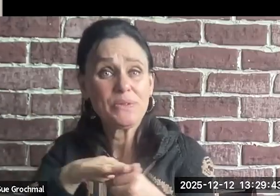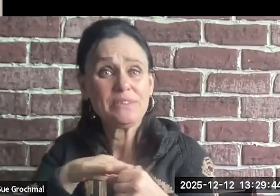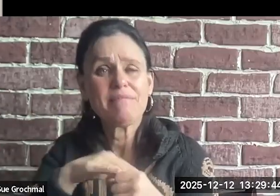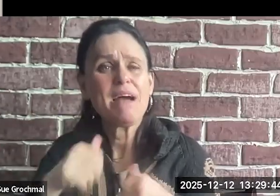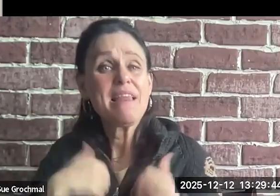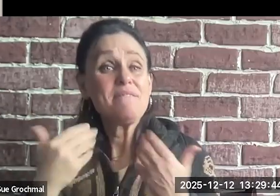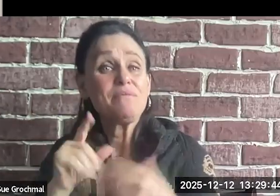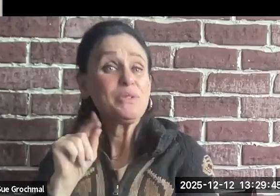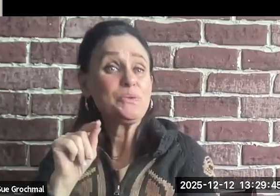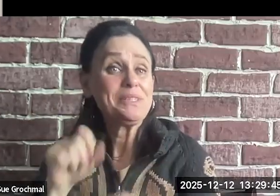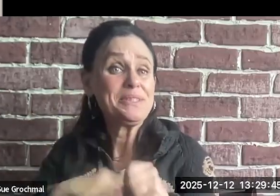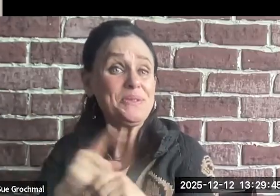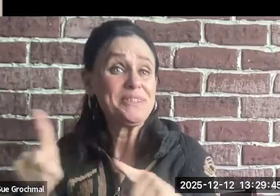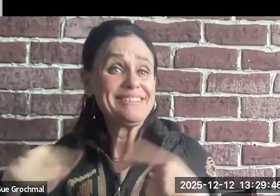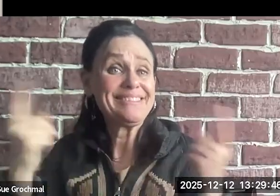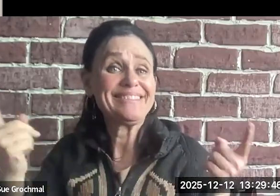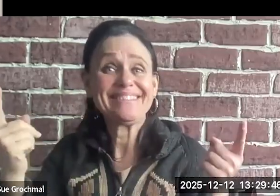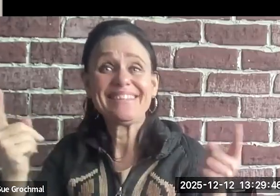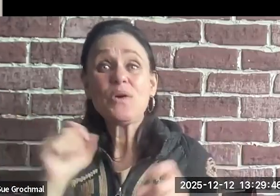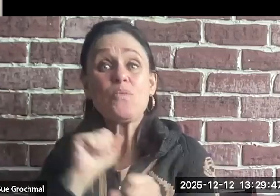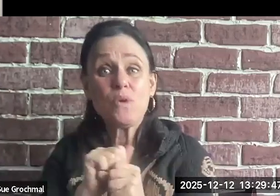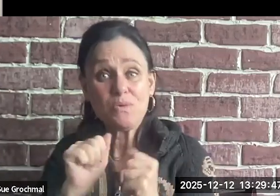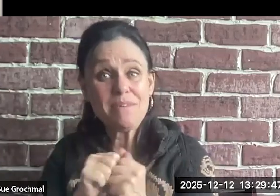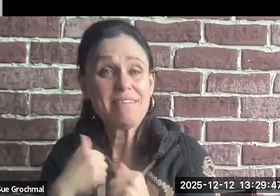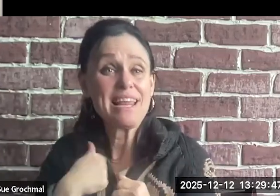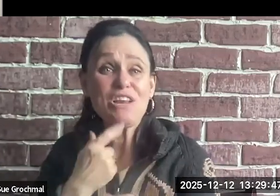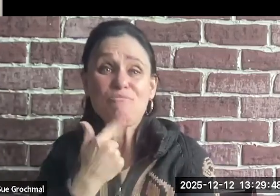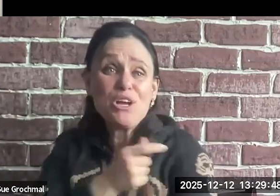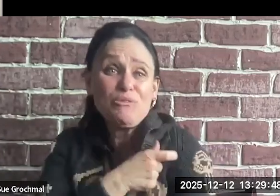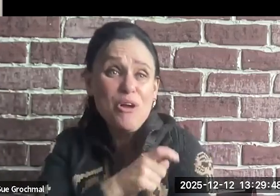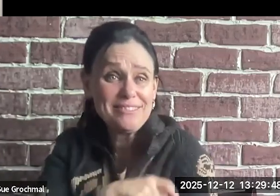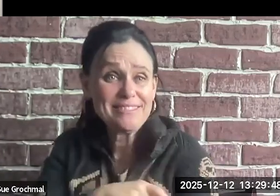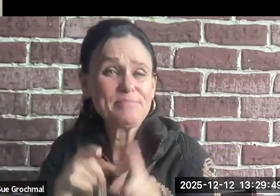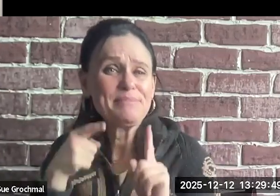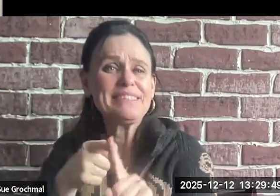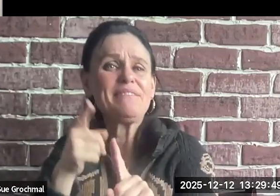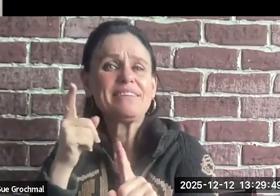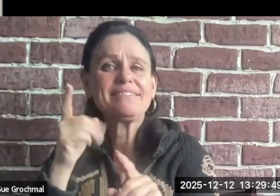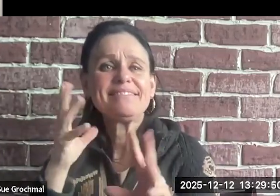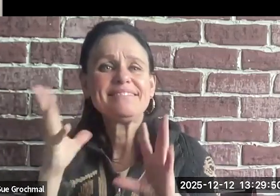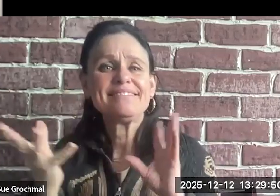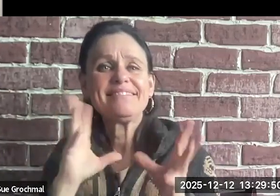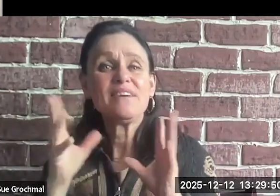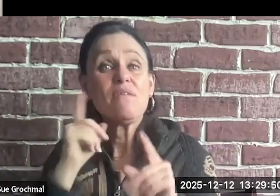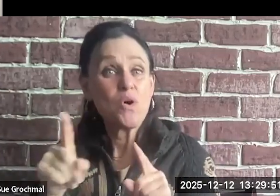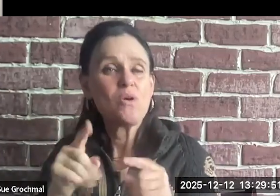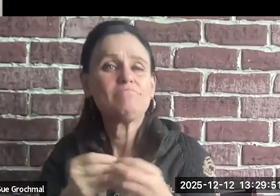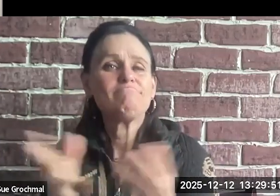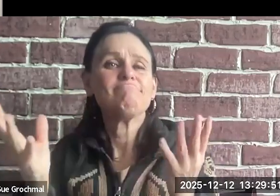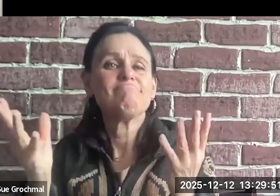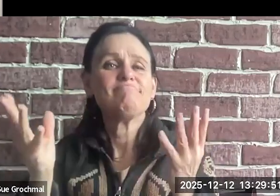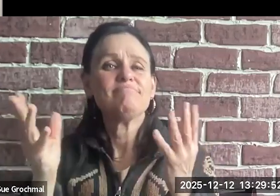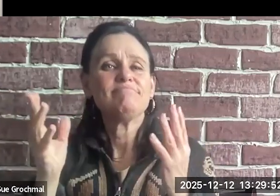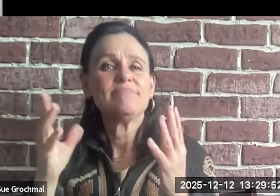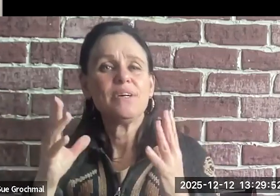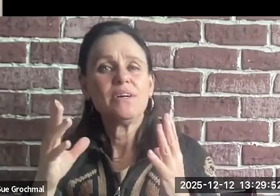20 years or so now, and worked with the Canadian Red Cross, specifically in delivering relief services